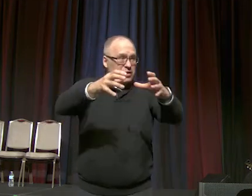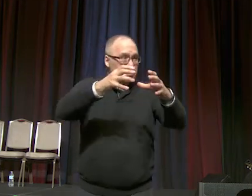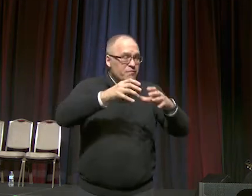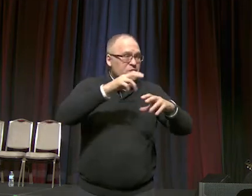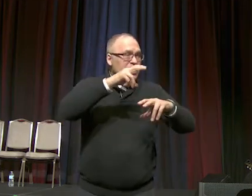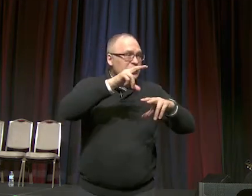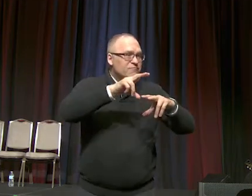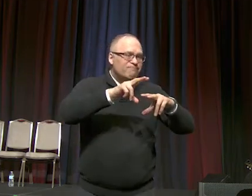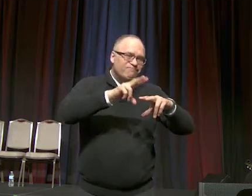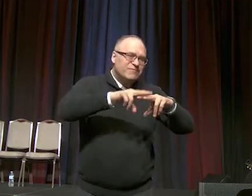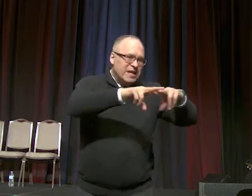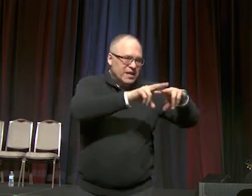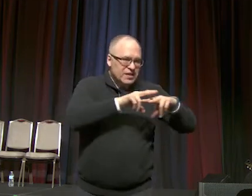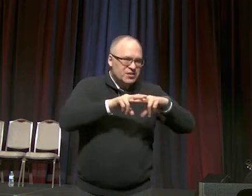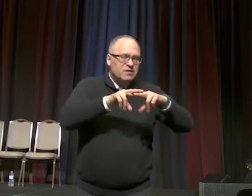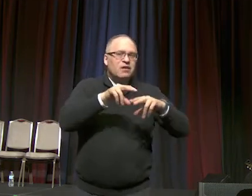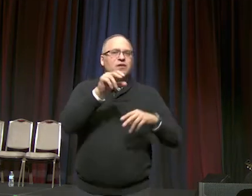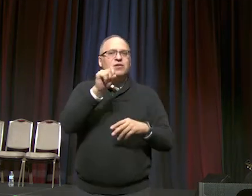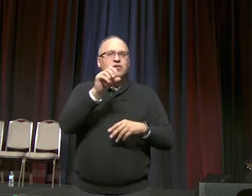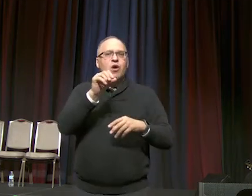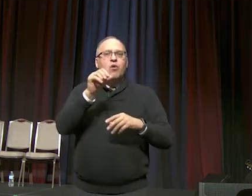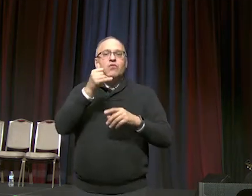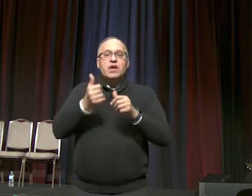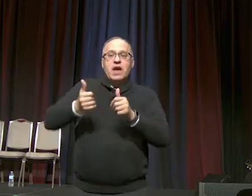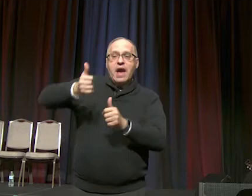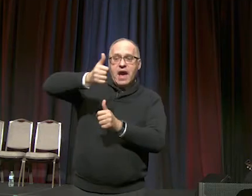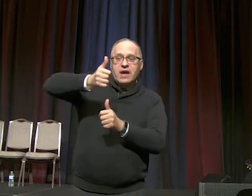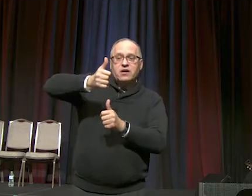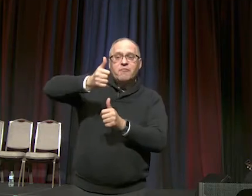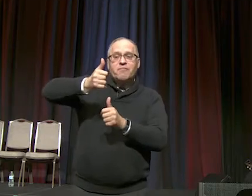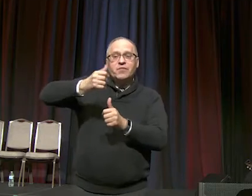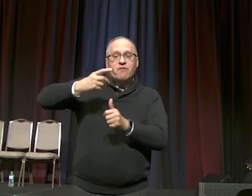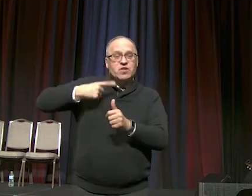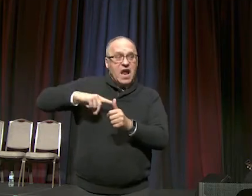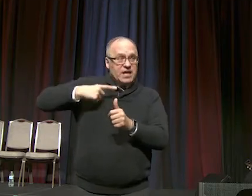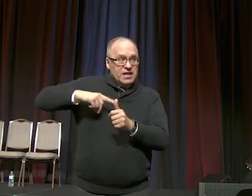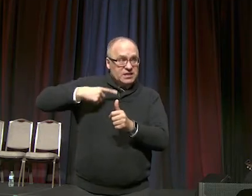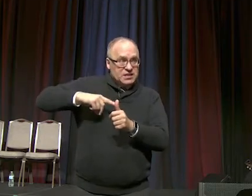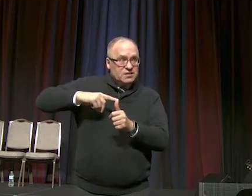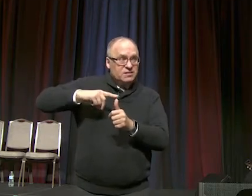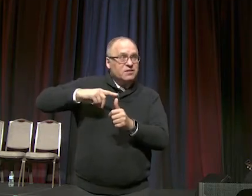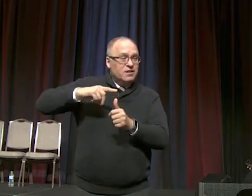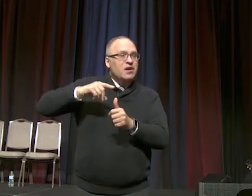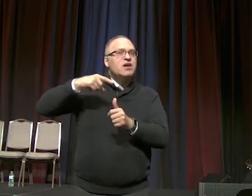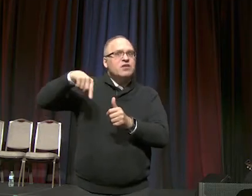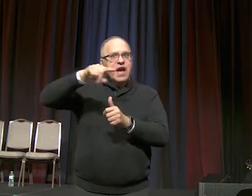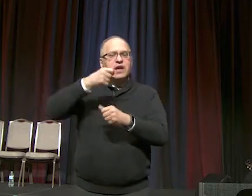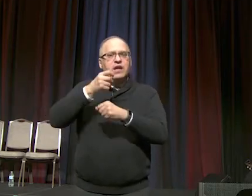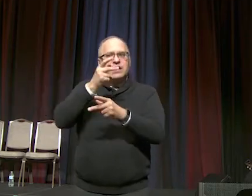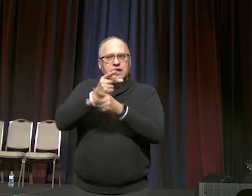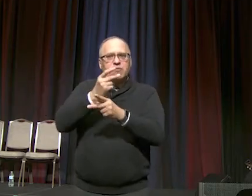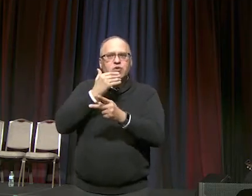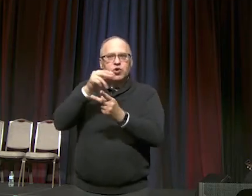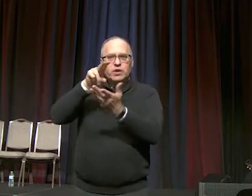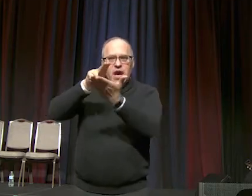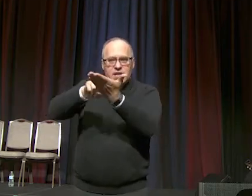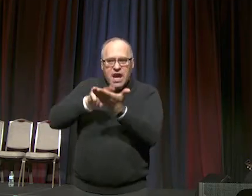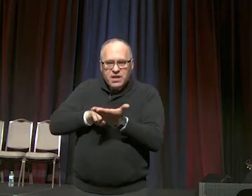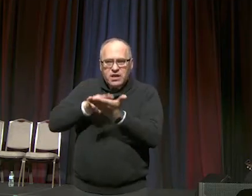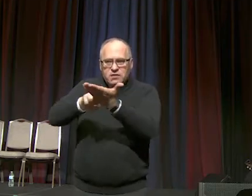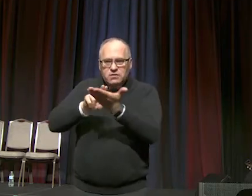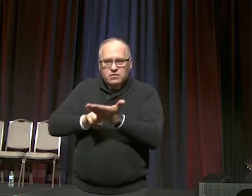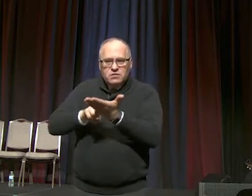in making sure that heads of delegations can keep better attendance records, because a lot of what we learned